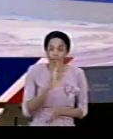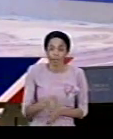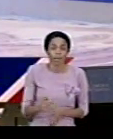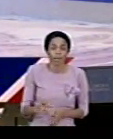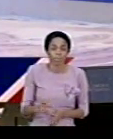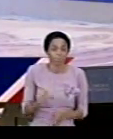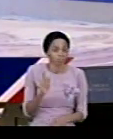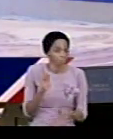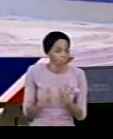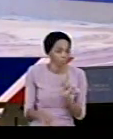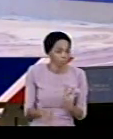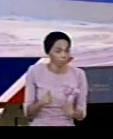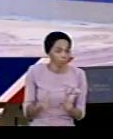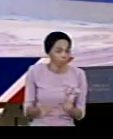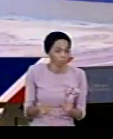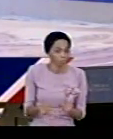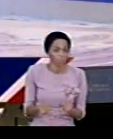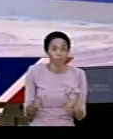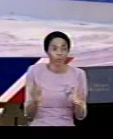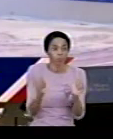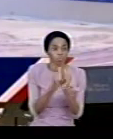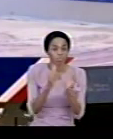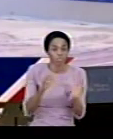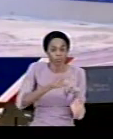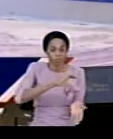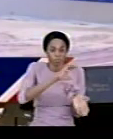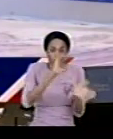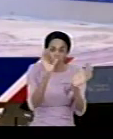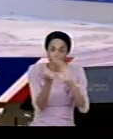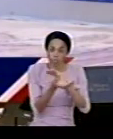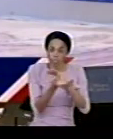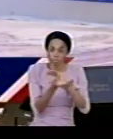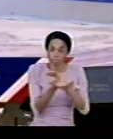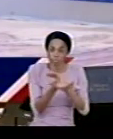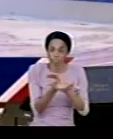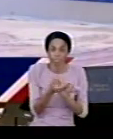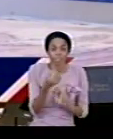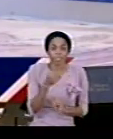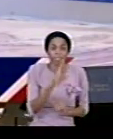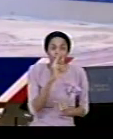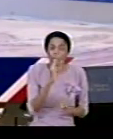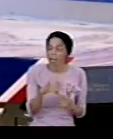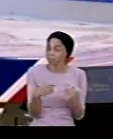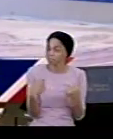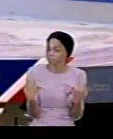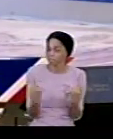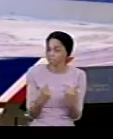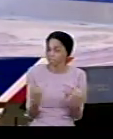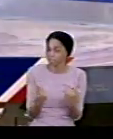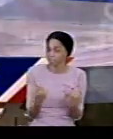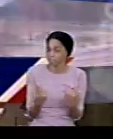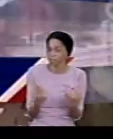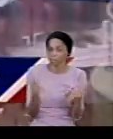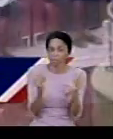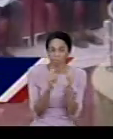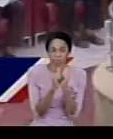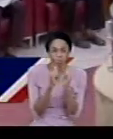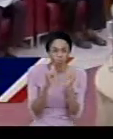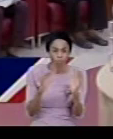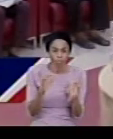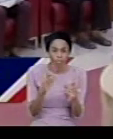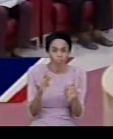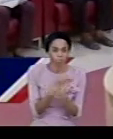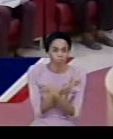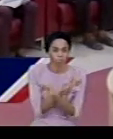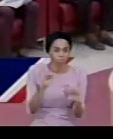characters without conversion. They are unrighteous without